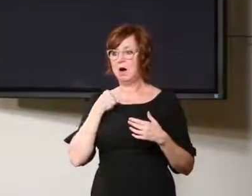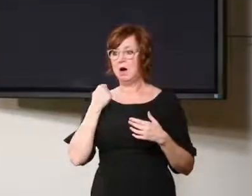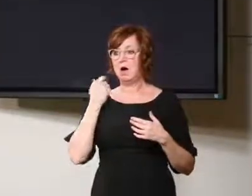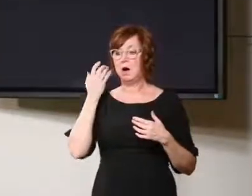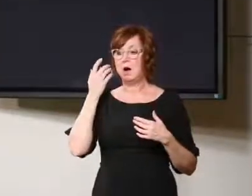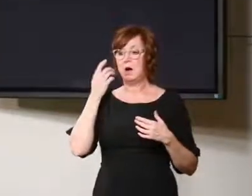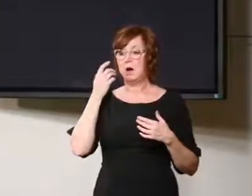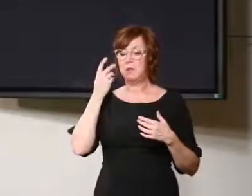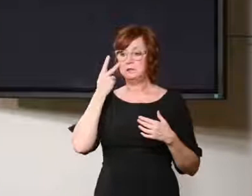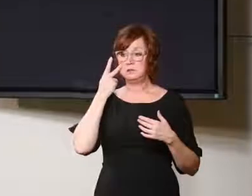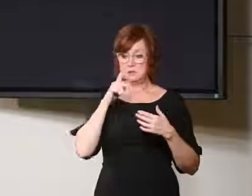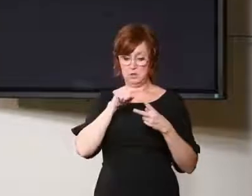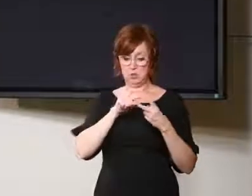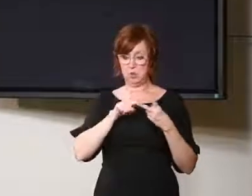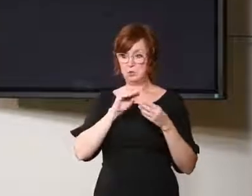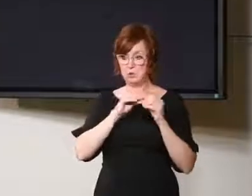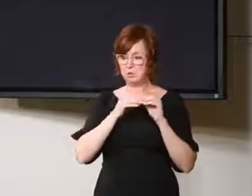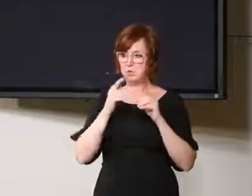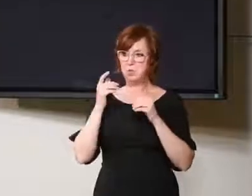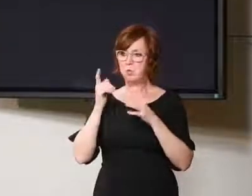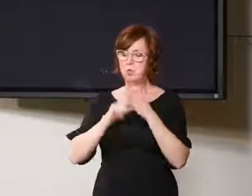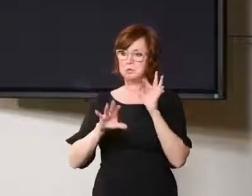the statistics of